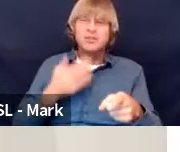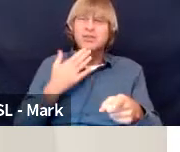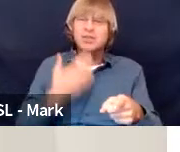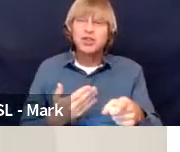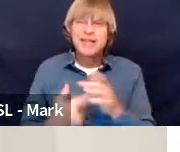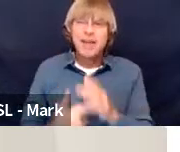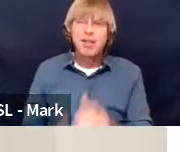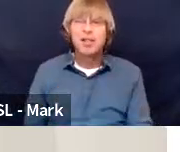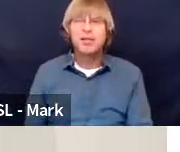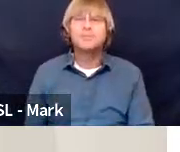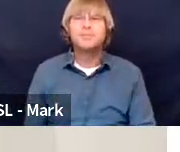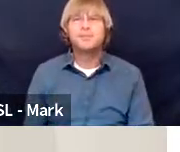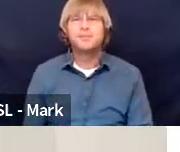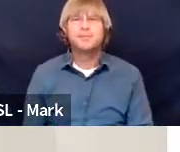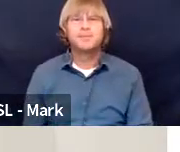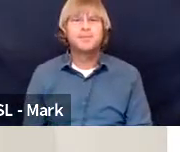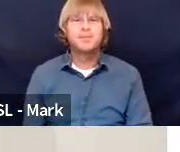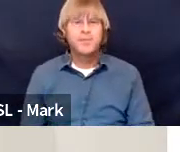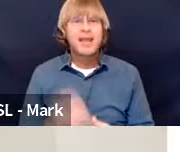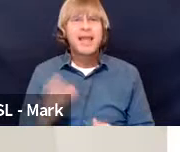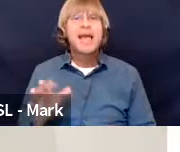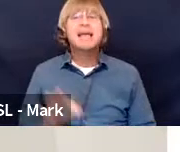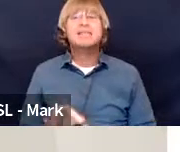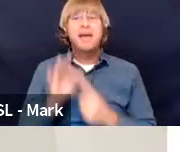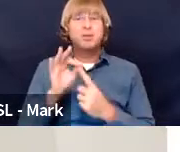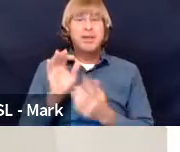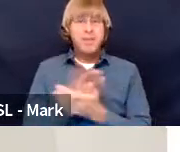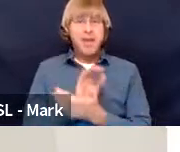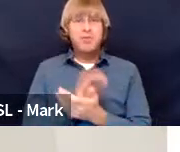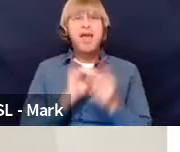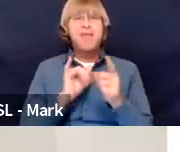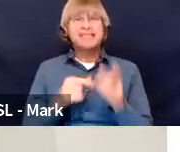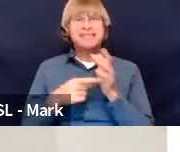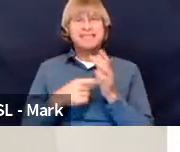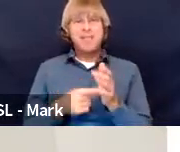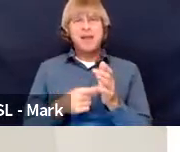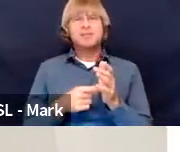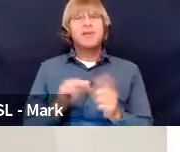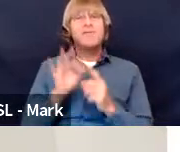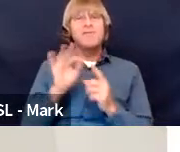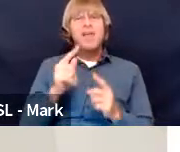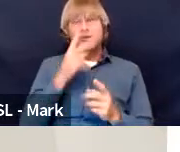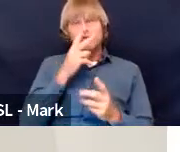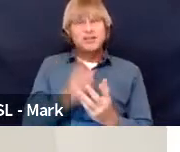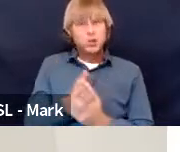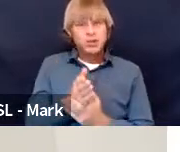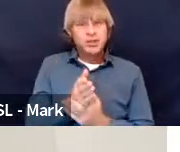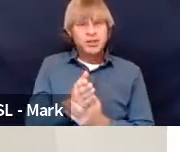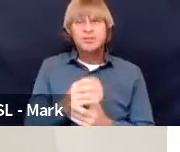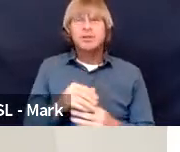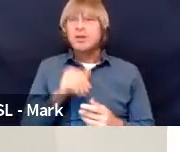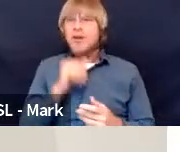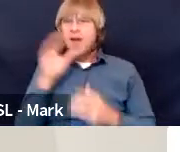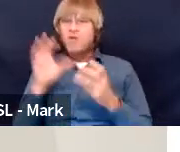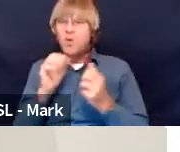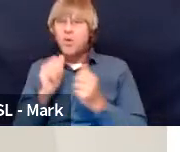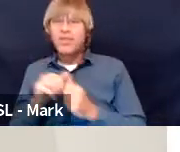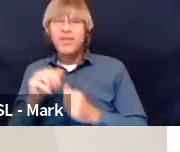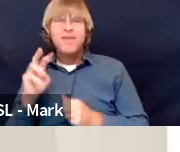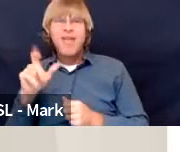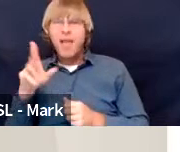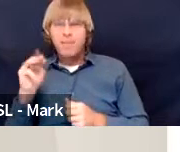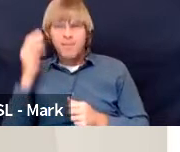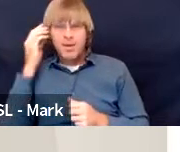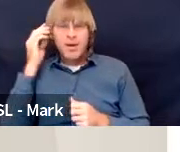that. So specialty papers, this is an example of a translucent, not to be confused with vellum. I